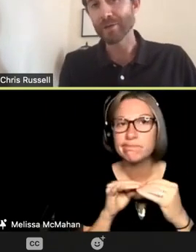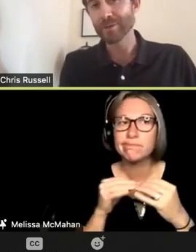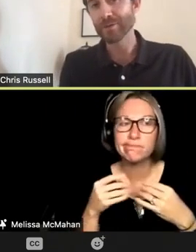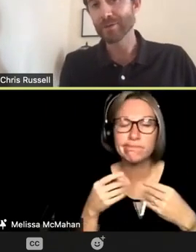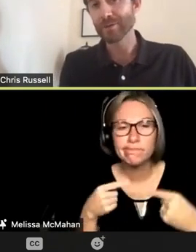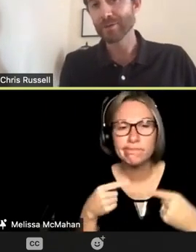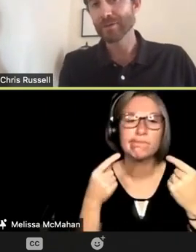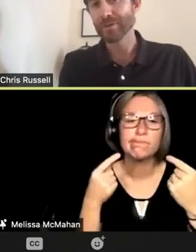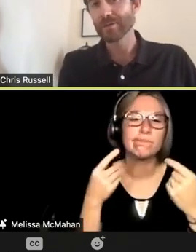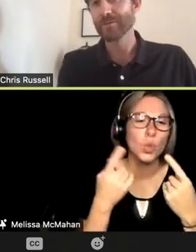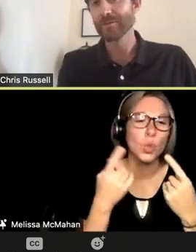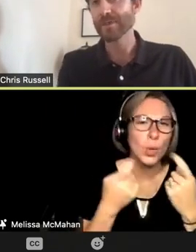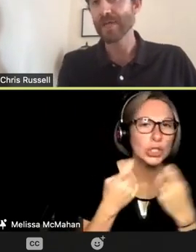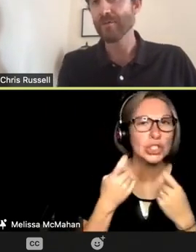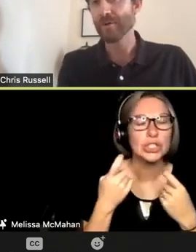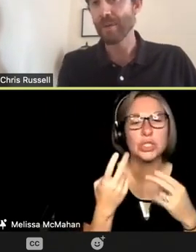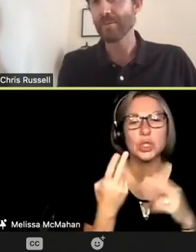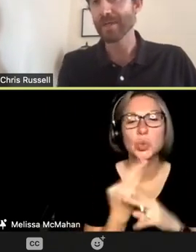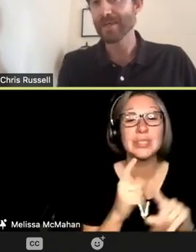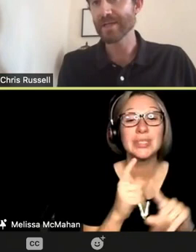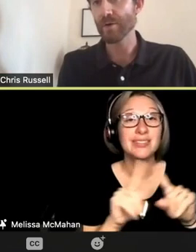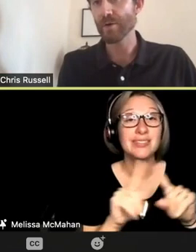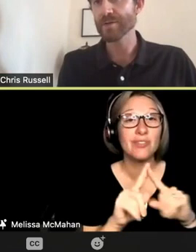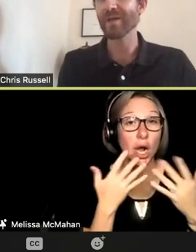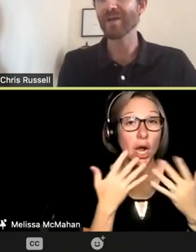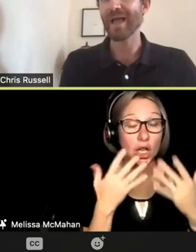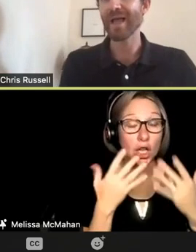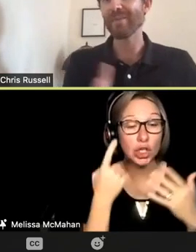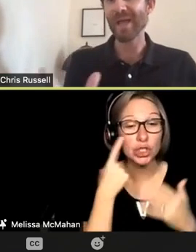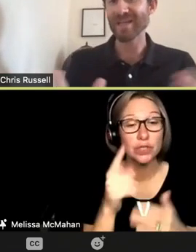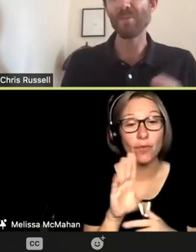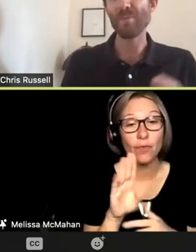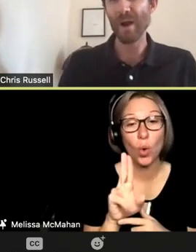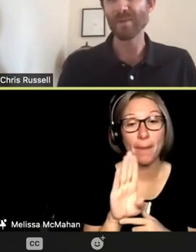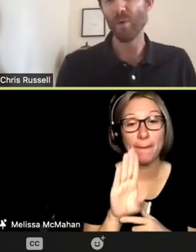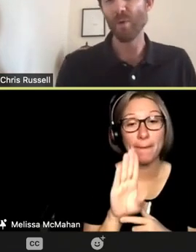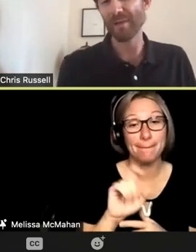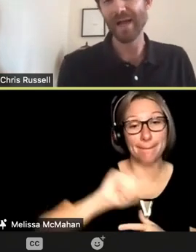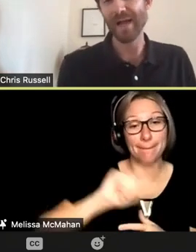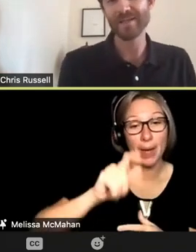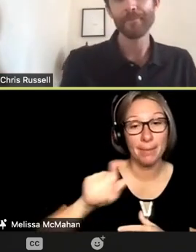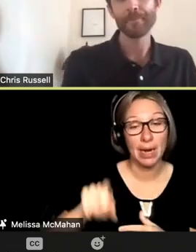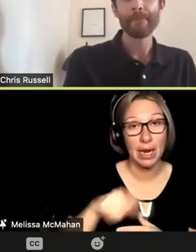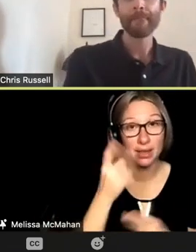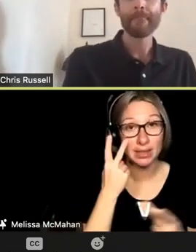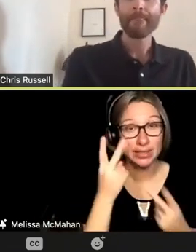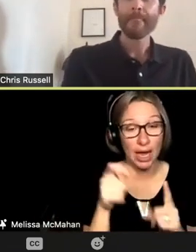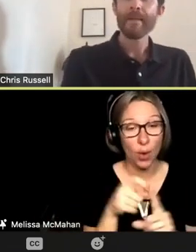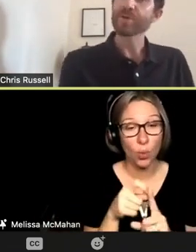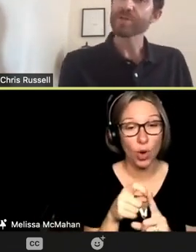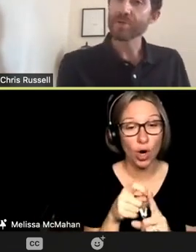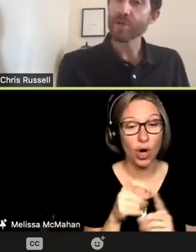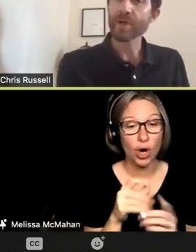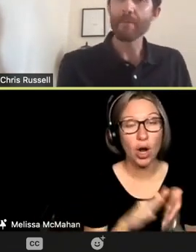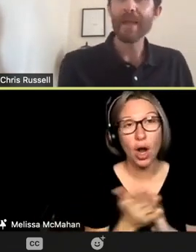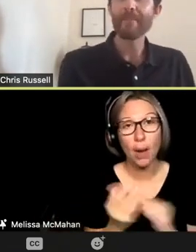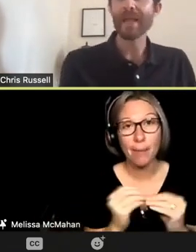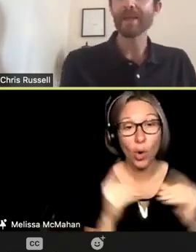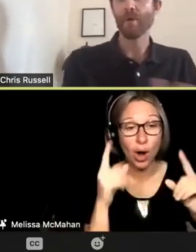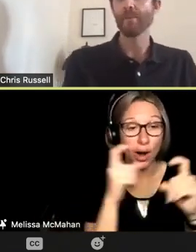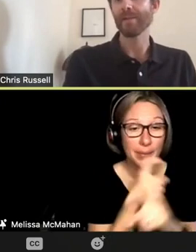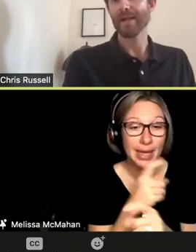different colors for bubbling sight words, that it makes it more complex. For some